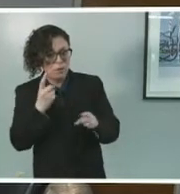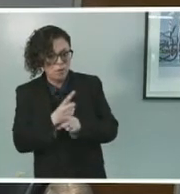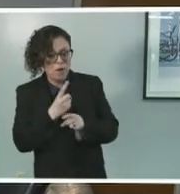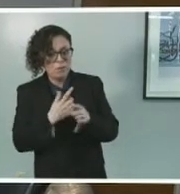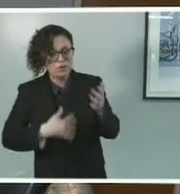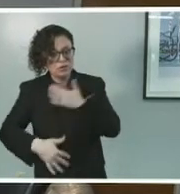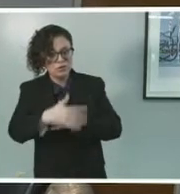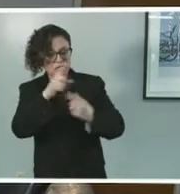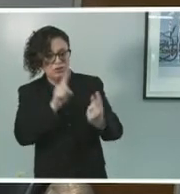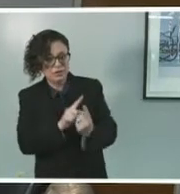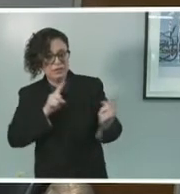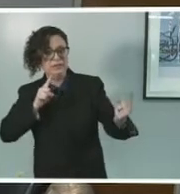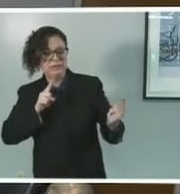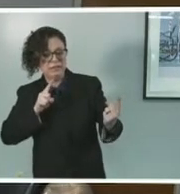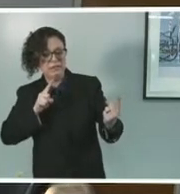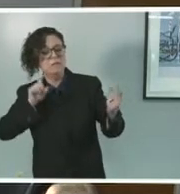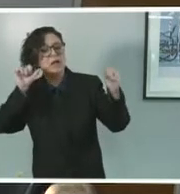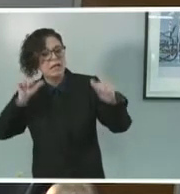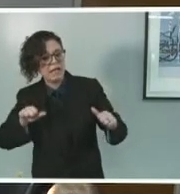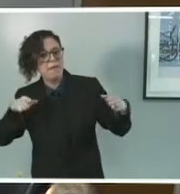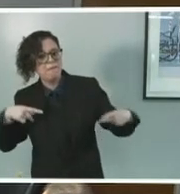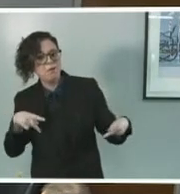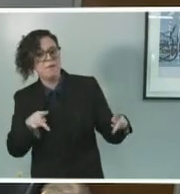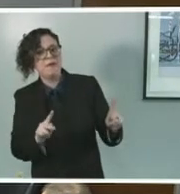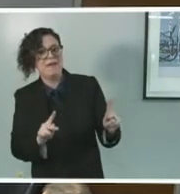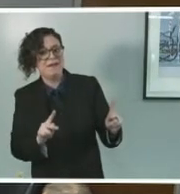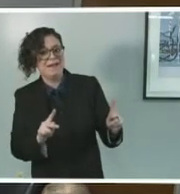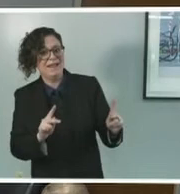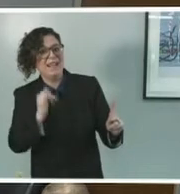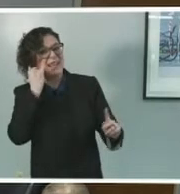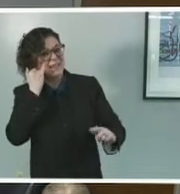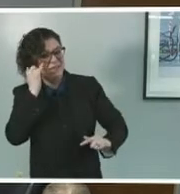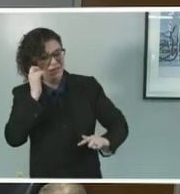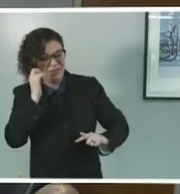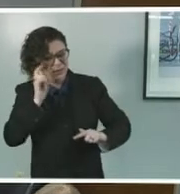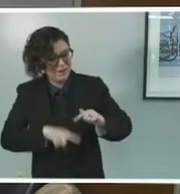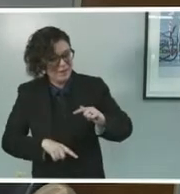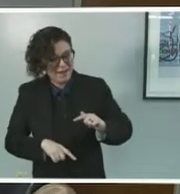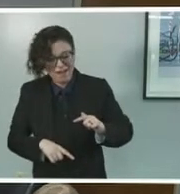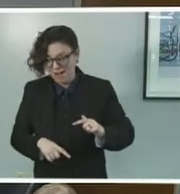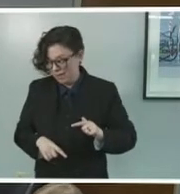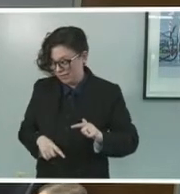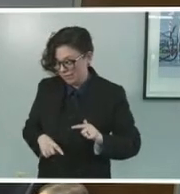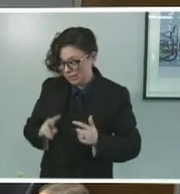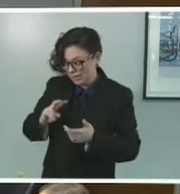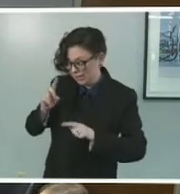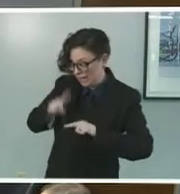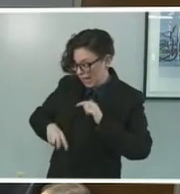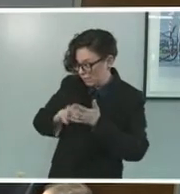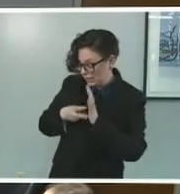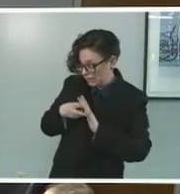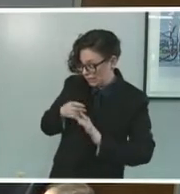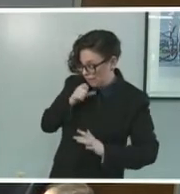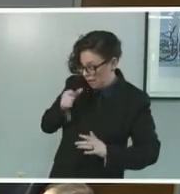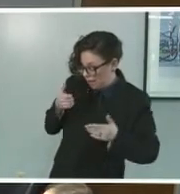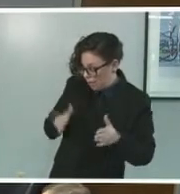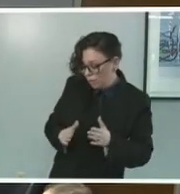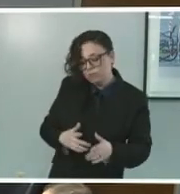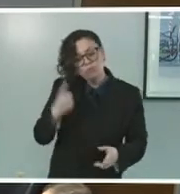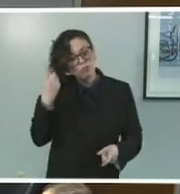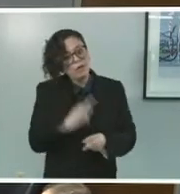distancing, then it's going to be permitted. Okay, and if you can't, it isn't. Correct. Okay. Anything you want to add, Larry or